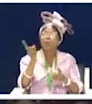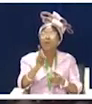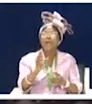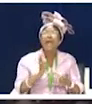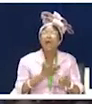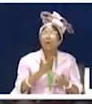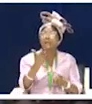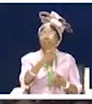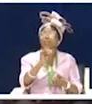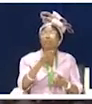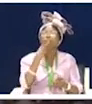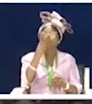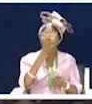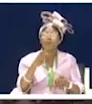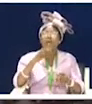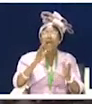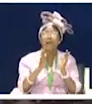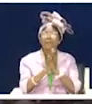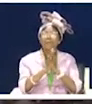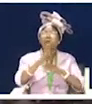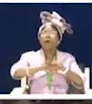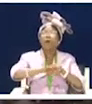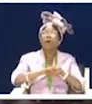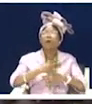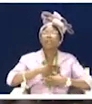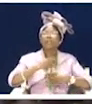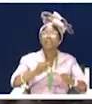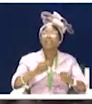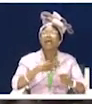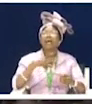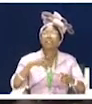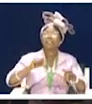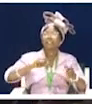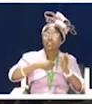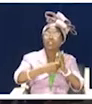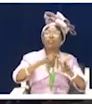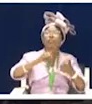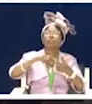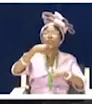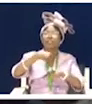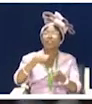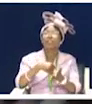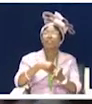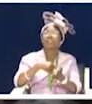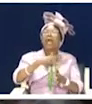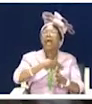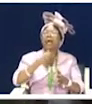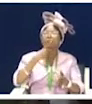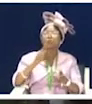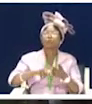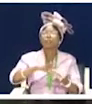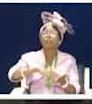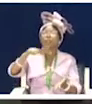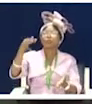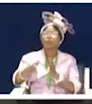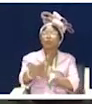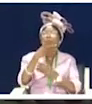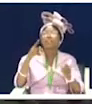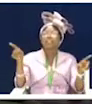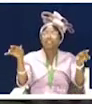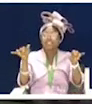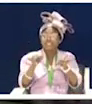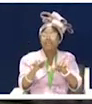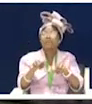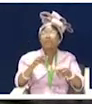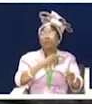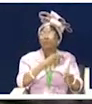and prayed on healing. She keyed into it, and to the glory of God, after screening, the same doctor who